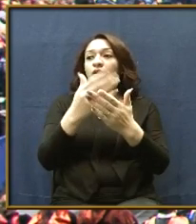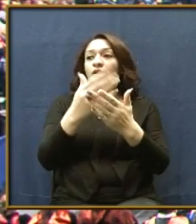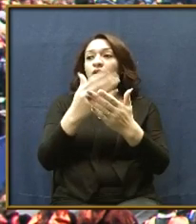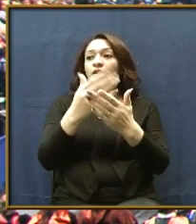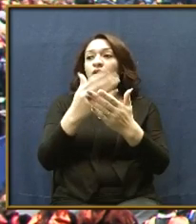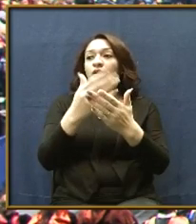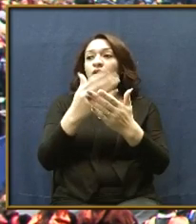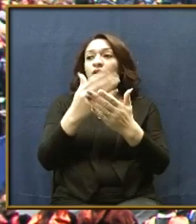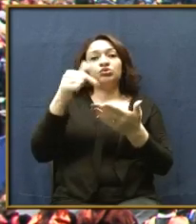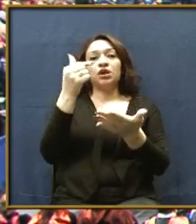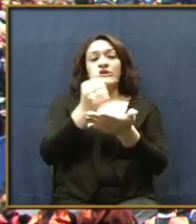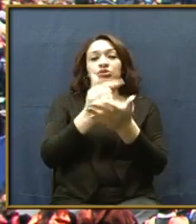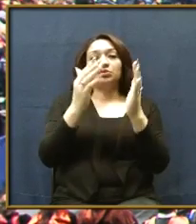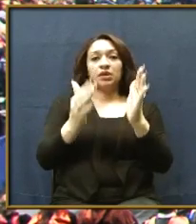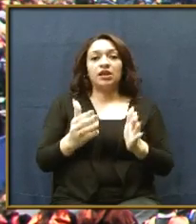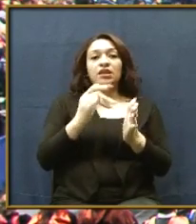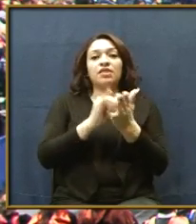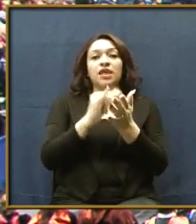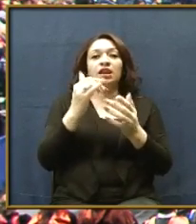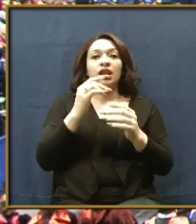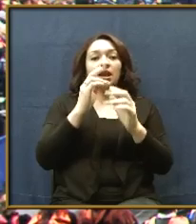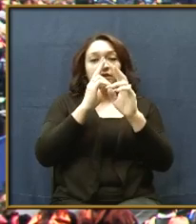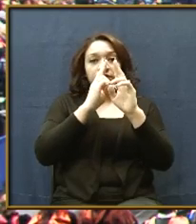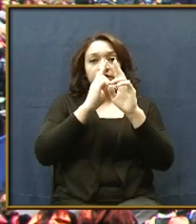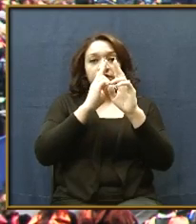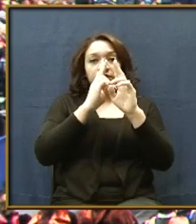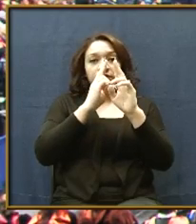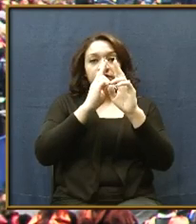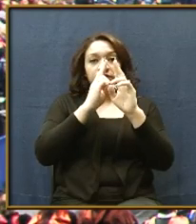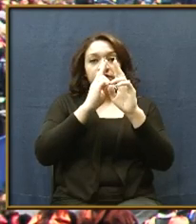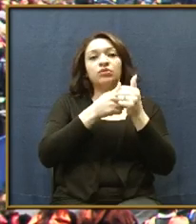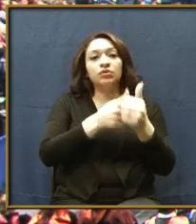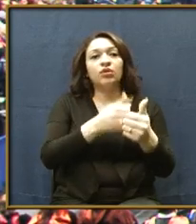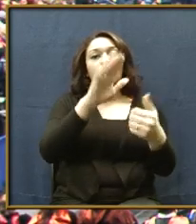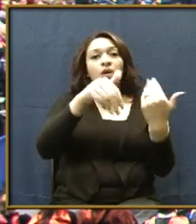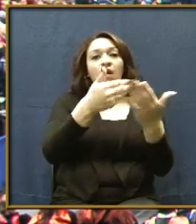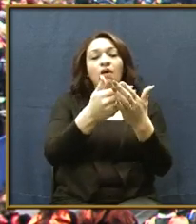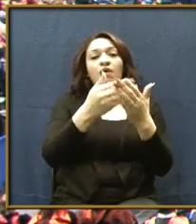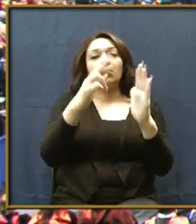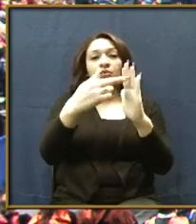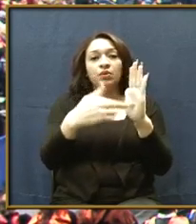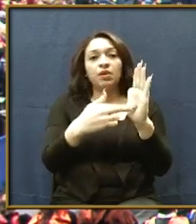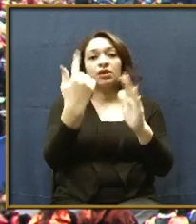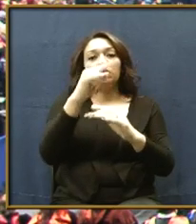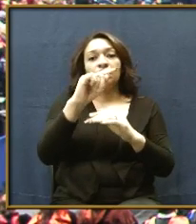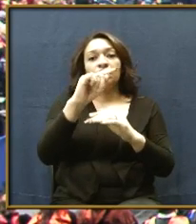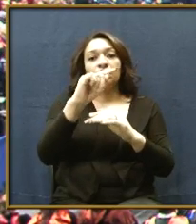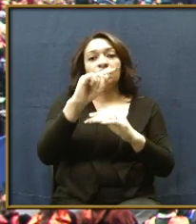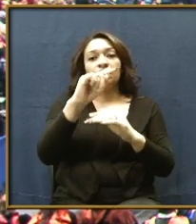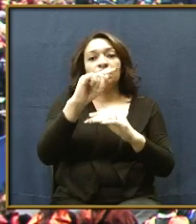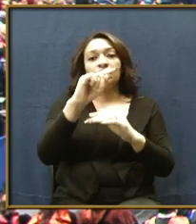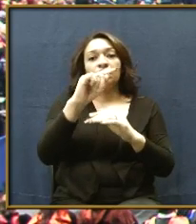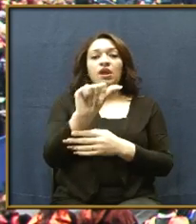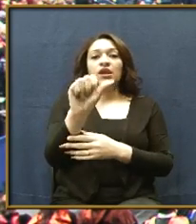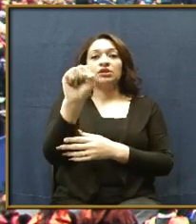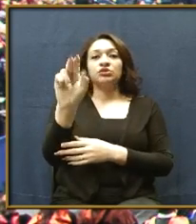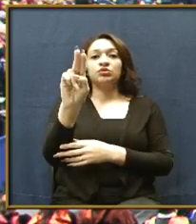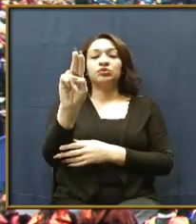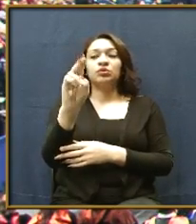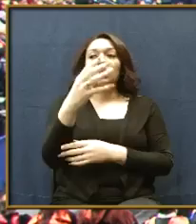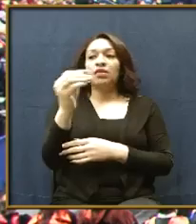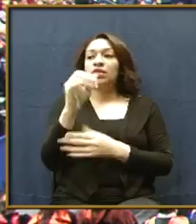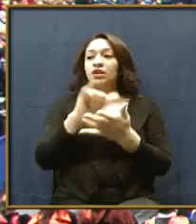all requirements set forth by the university, and that each be awarded and